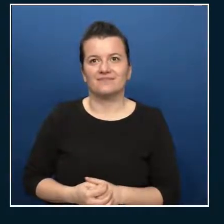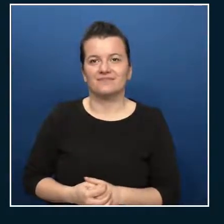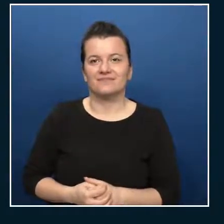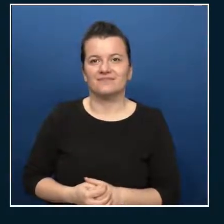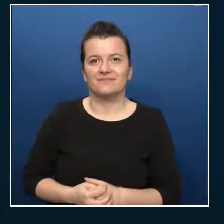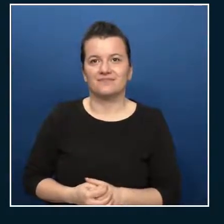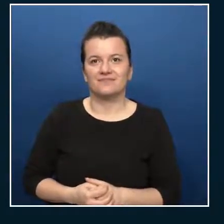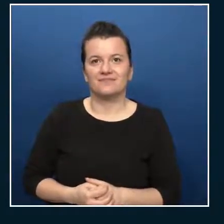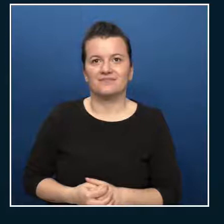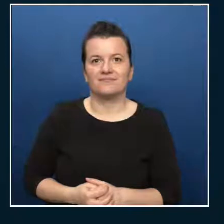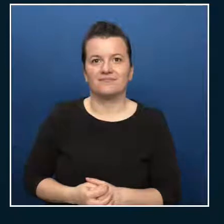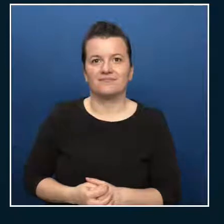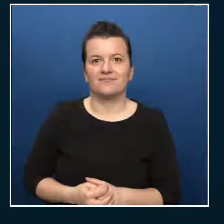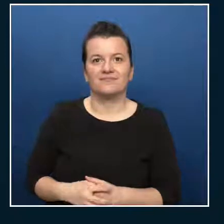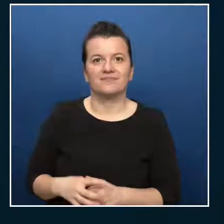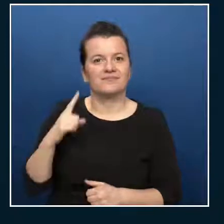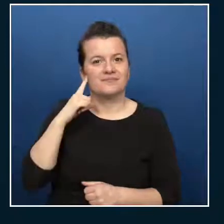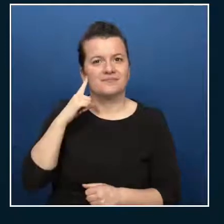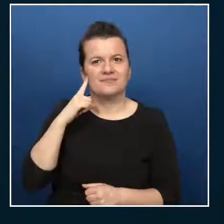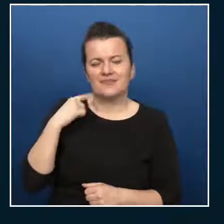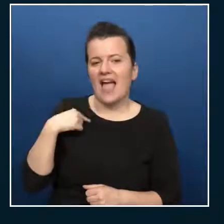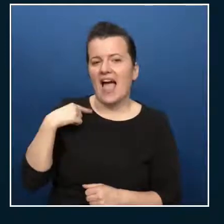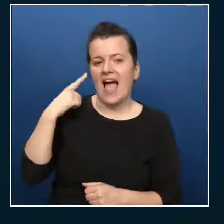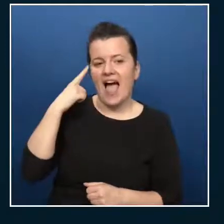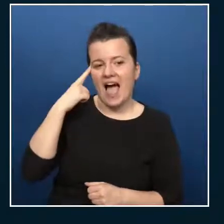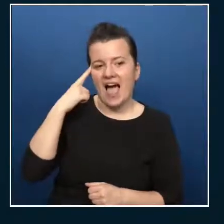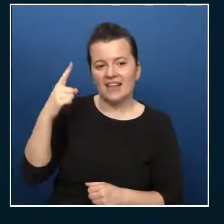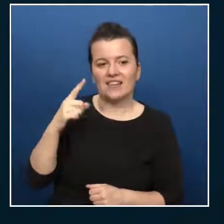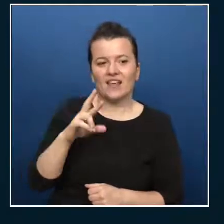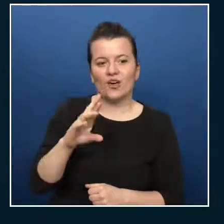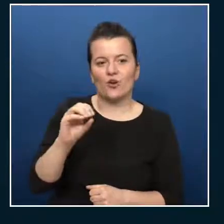I think Roel is still muted. We can't hear him at the moment.